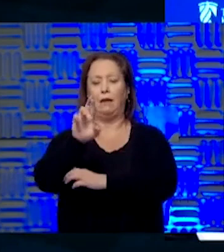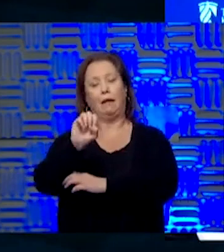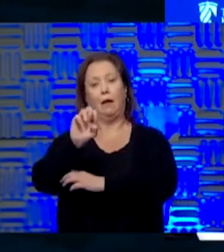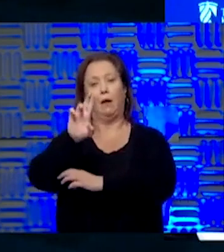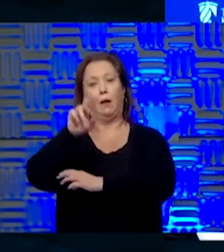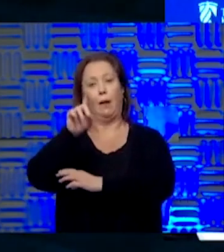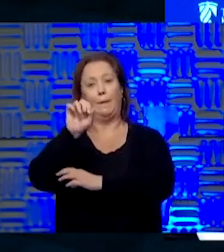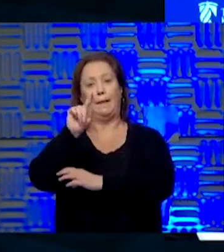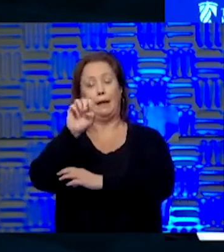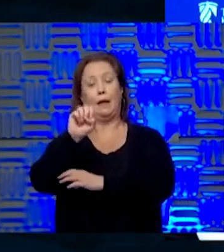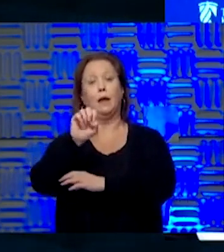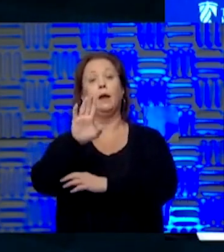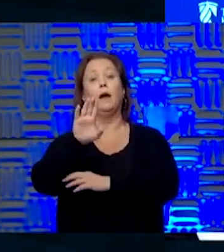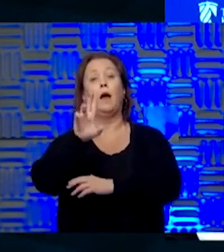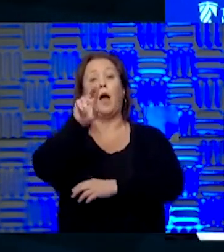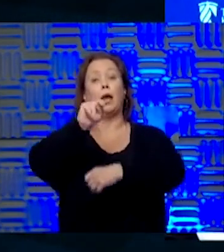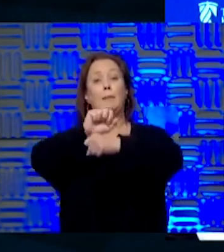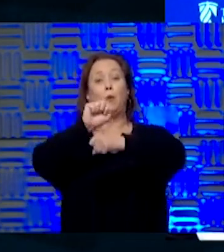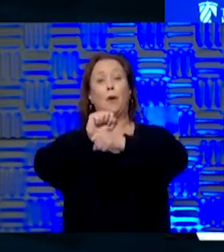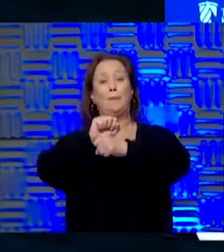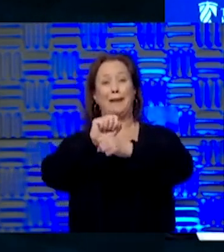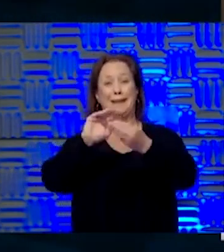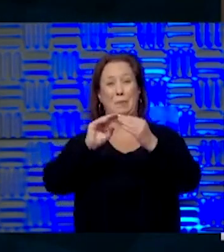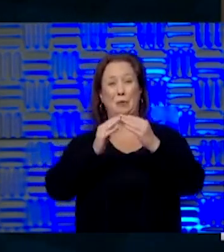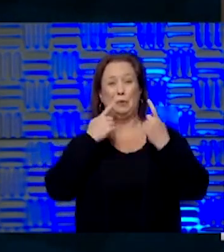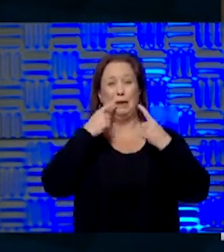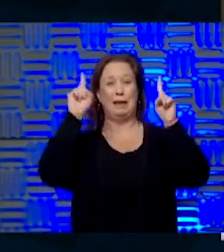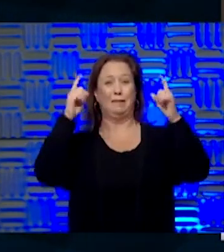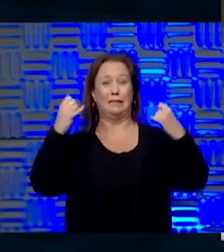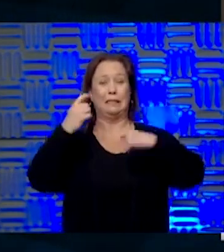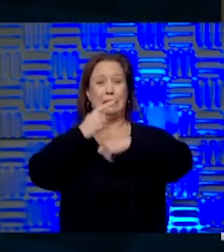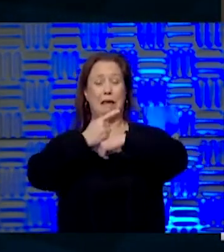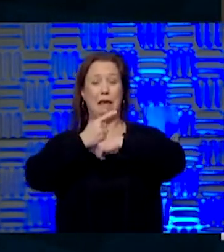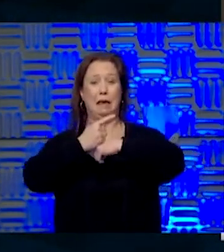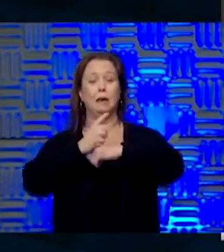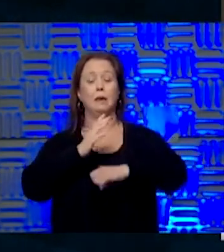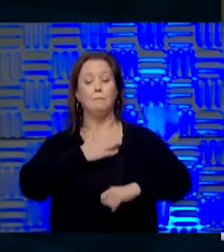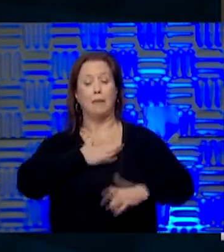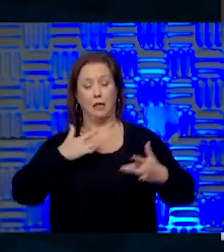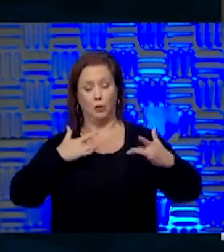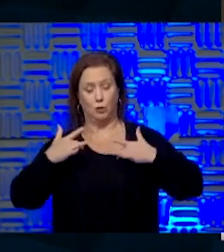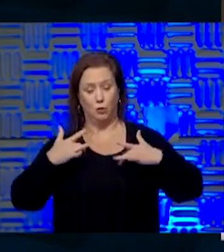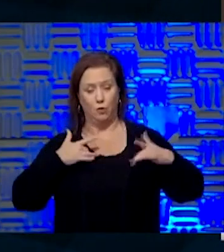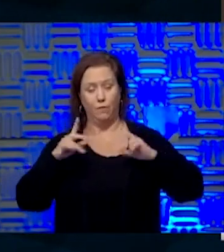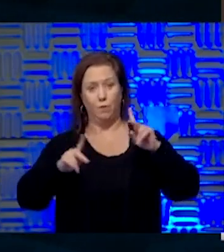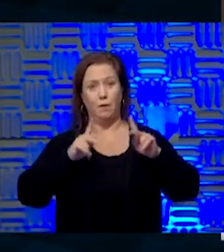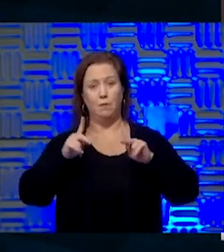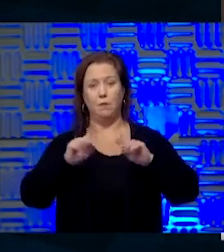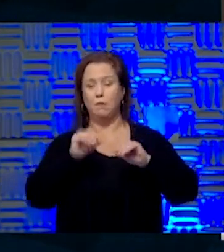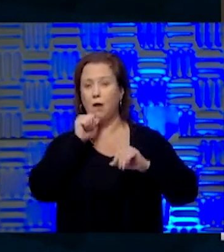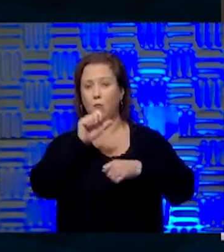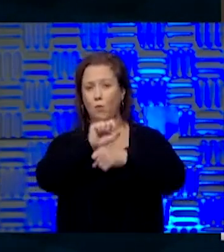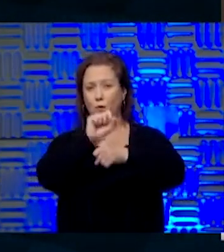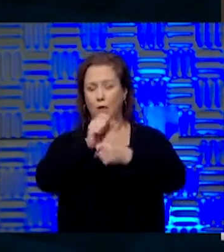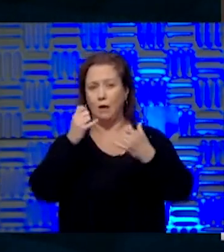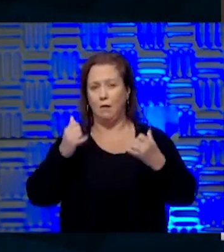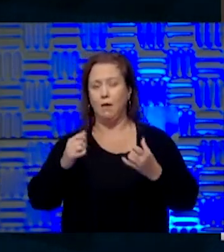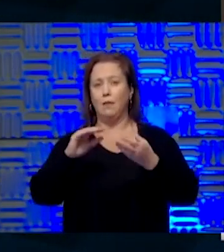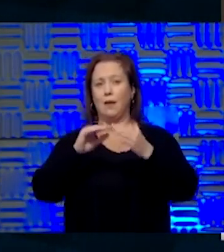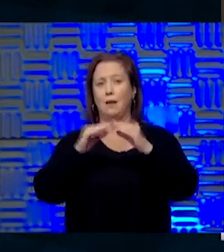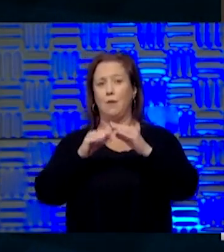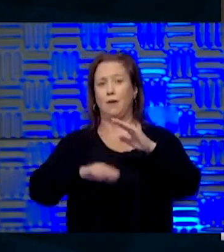the unemployment rate was announced today. My concern and care for people who are unemployed, that rate